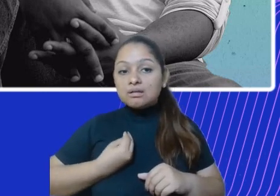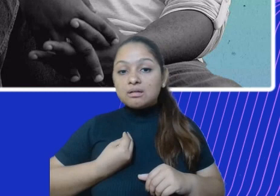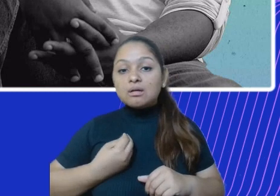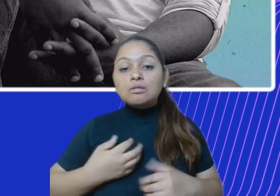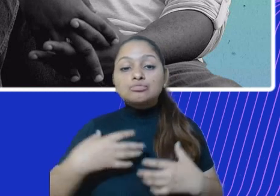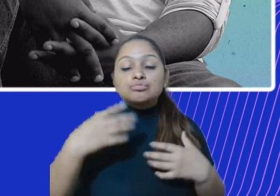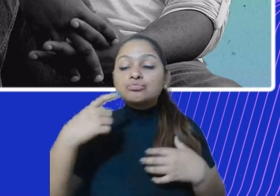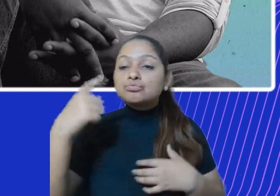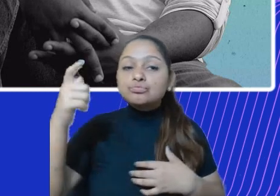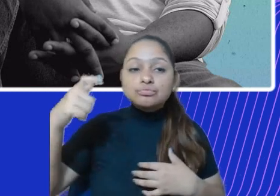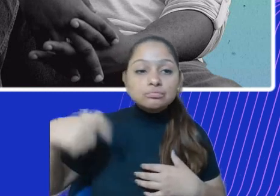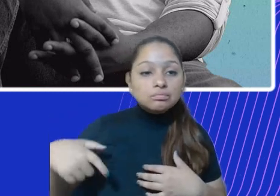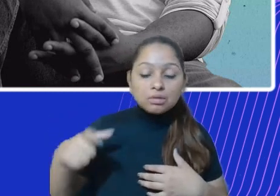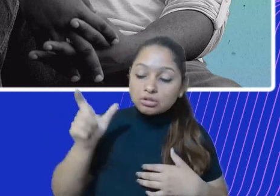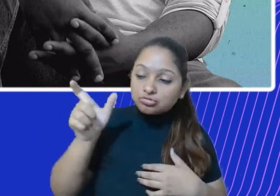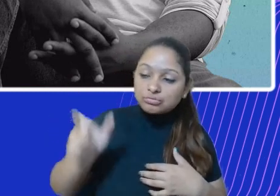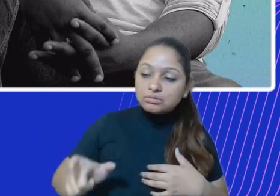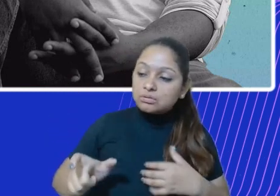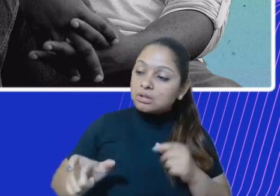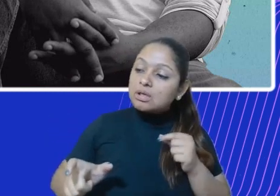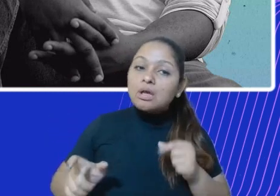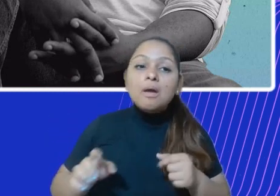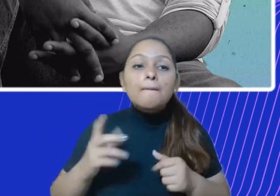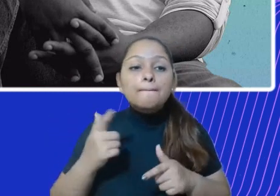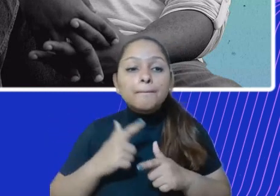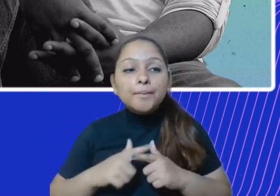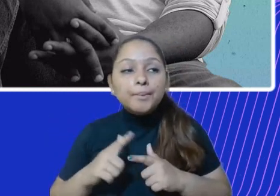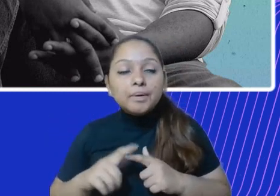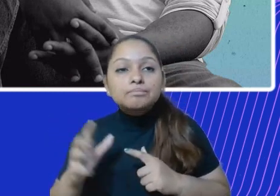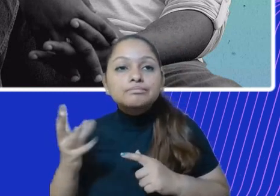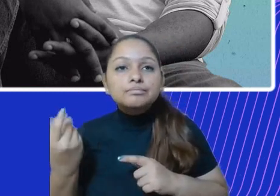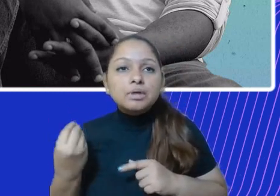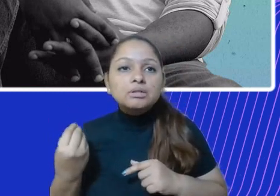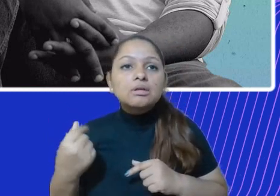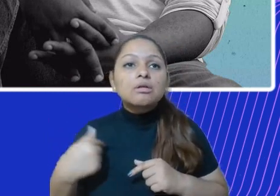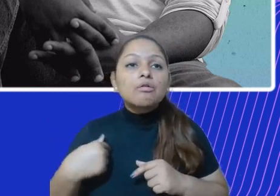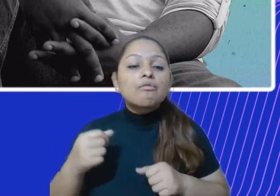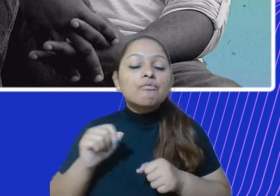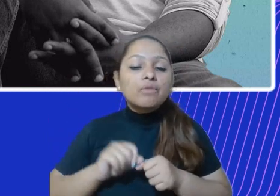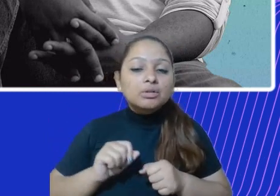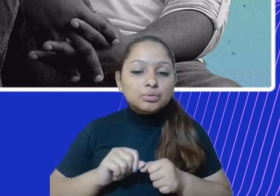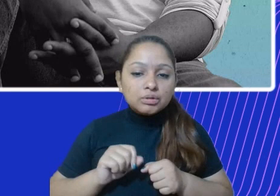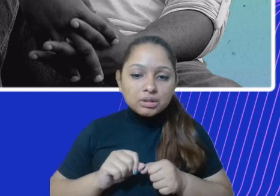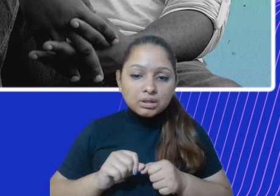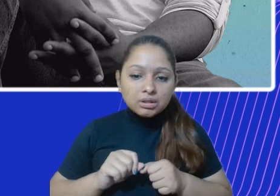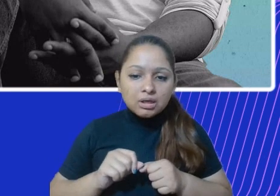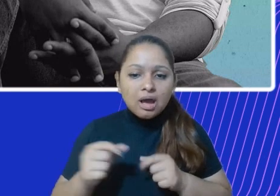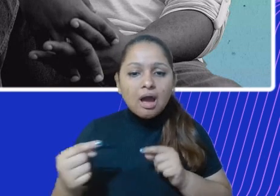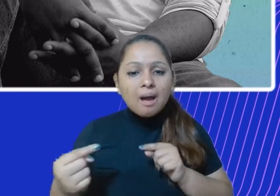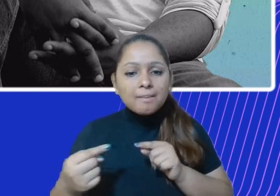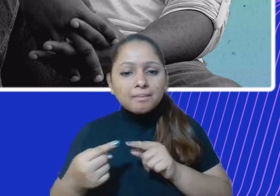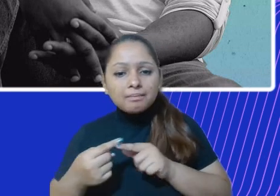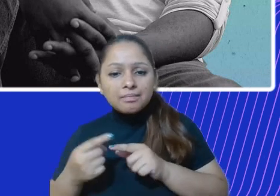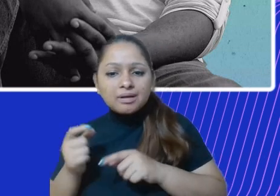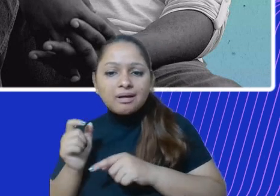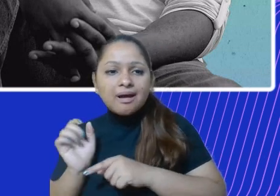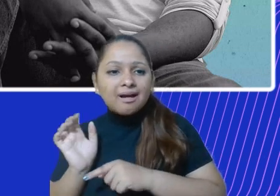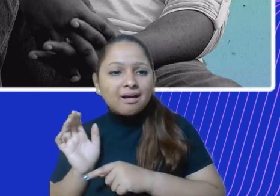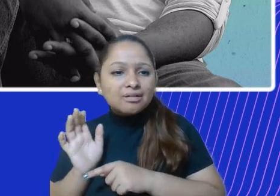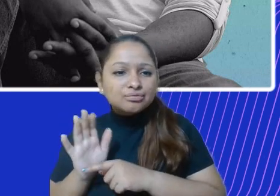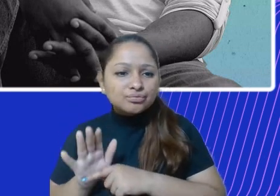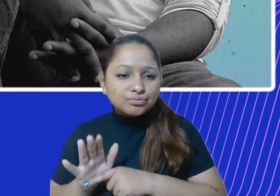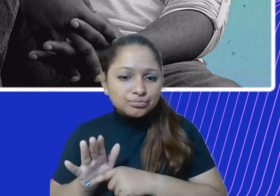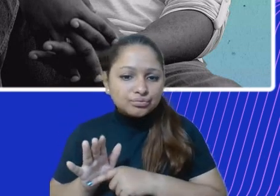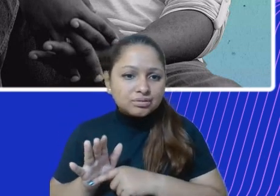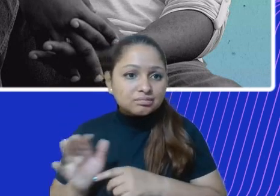itself? Do you think the way we think and try to address things in industries, trying to mend things,